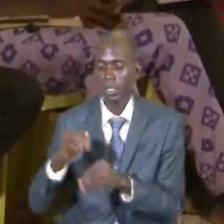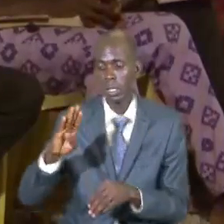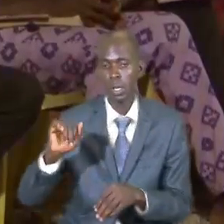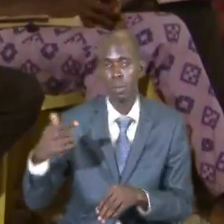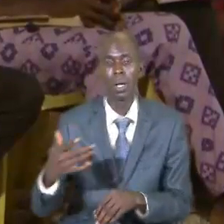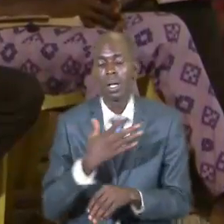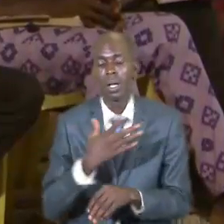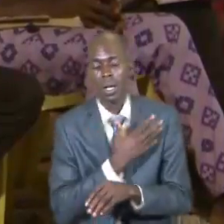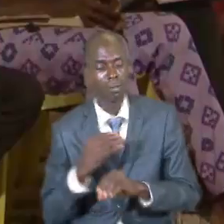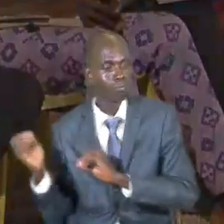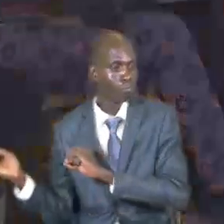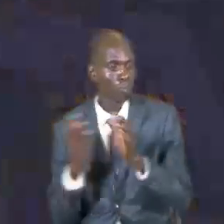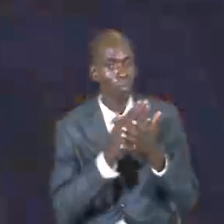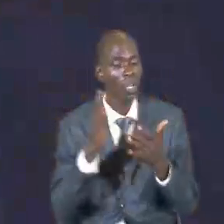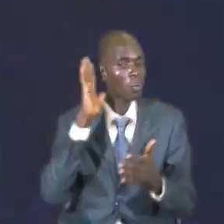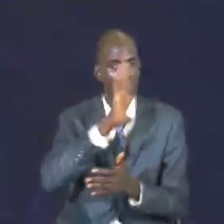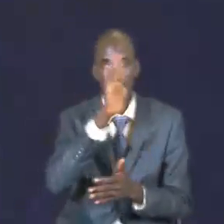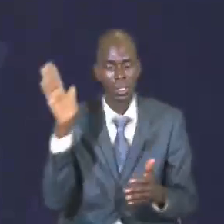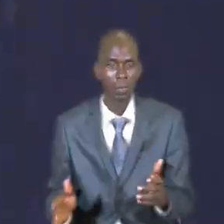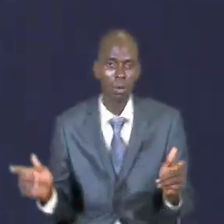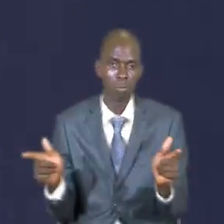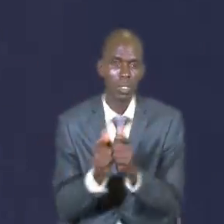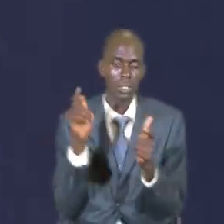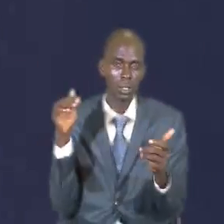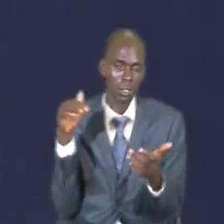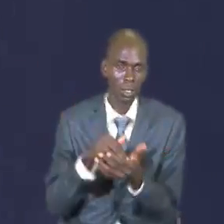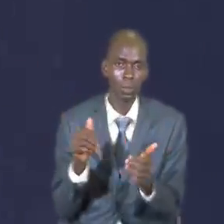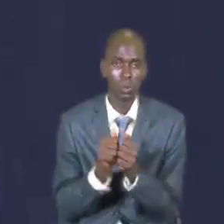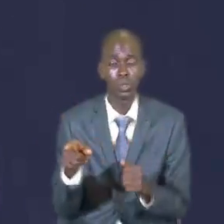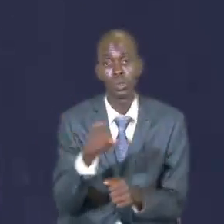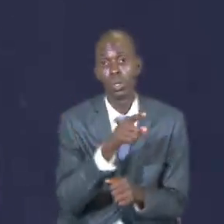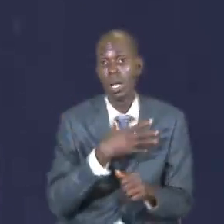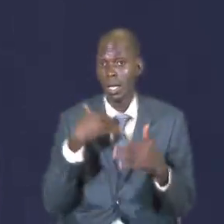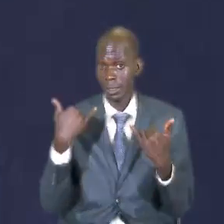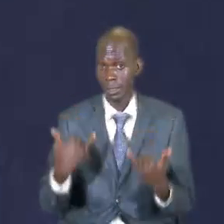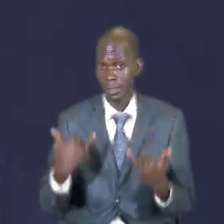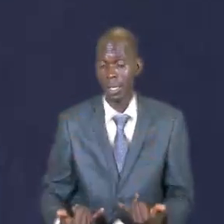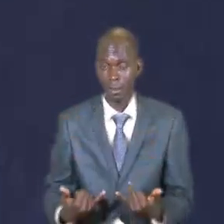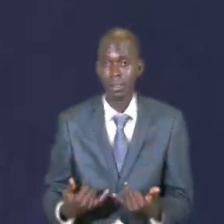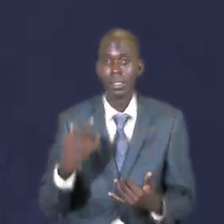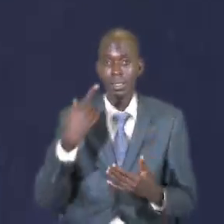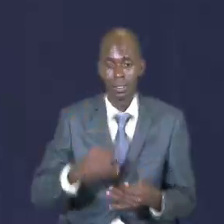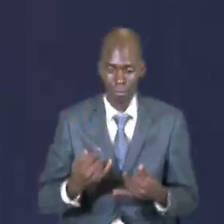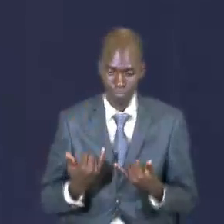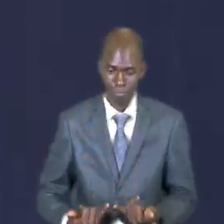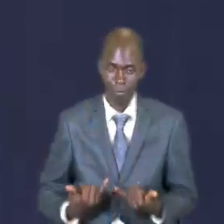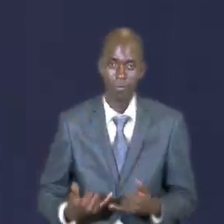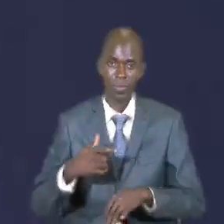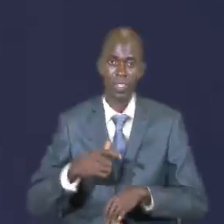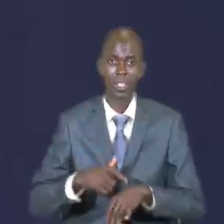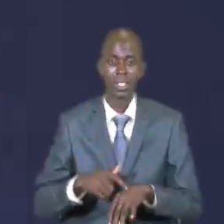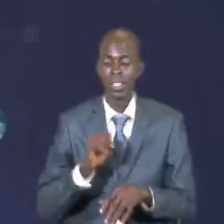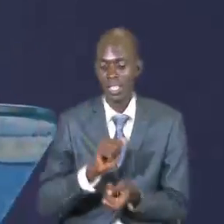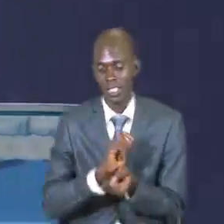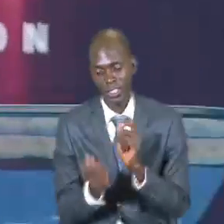And then the present, a bright present, a glorious present, a changed present. And then